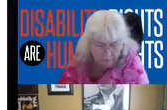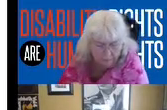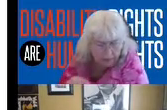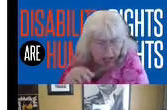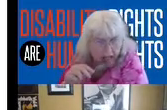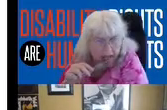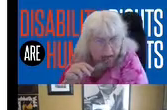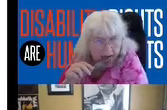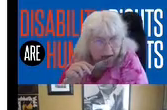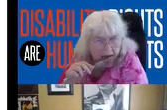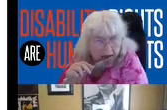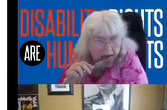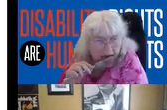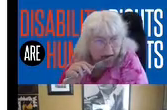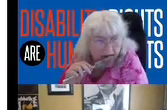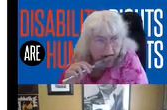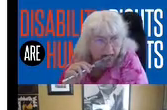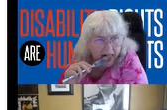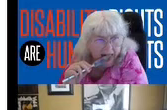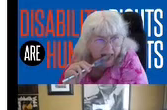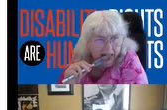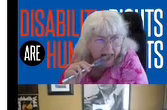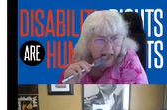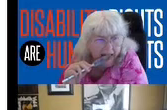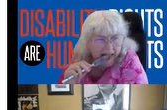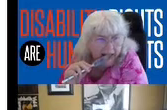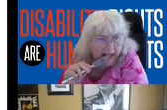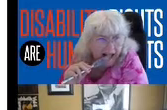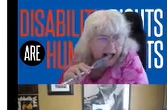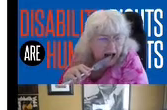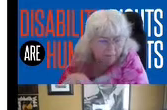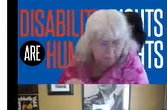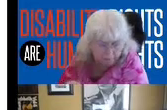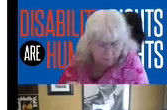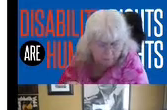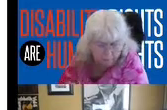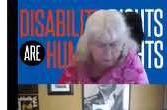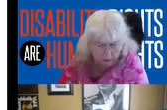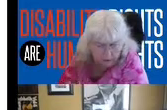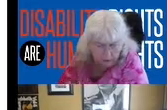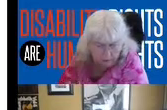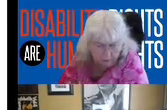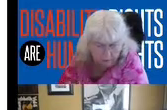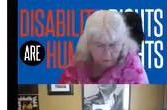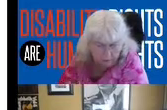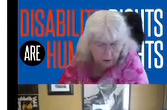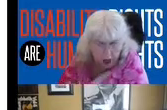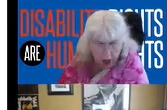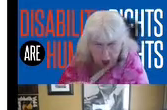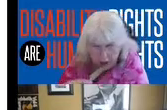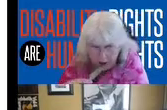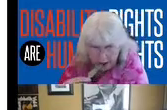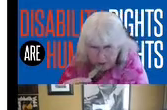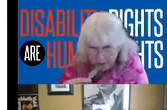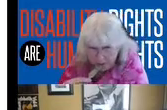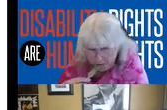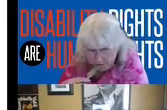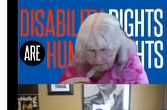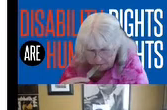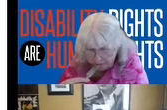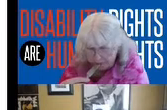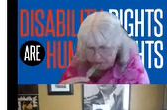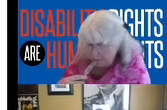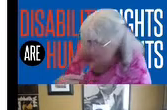So I'll talk a little bit about some accessibility features, and then I really want to open it up to hear from everyone else. I find